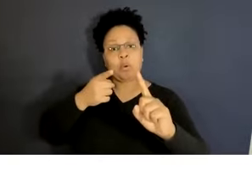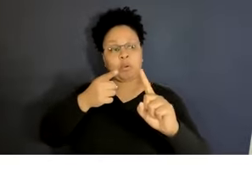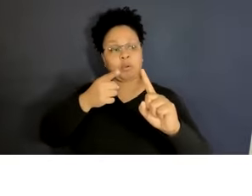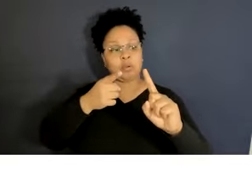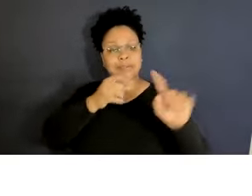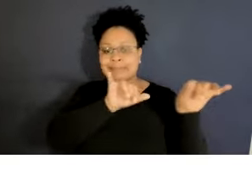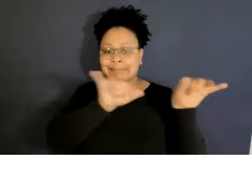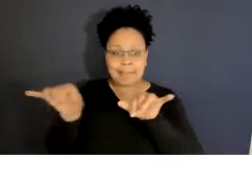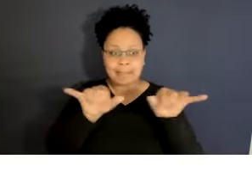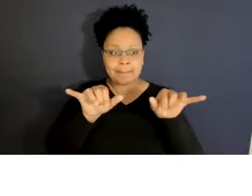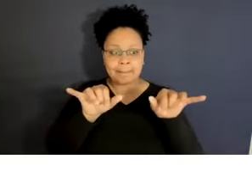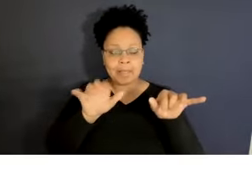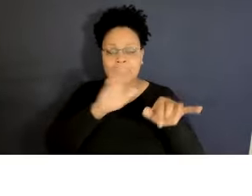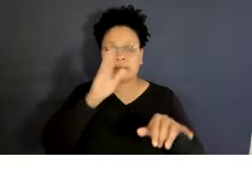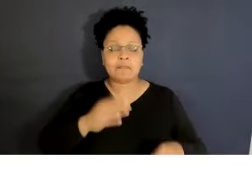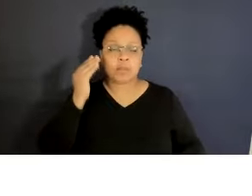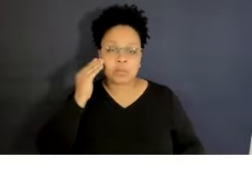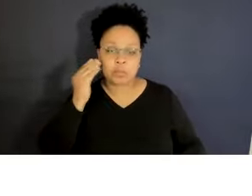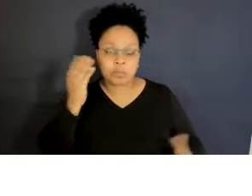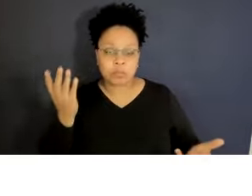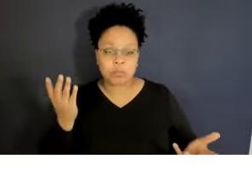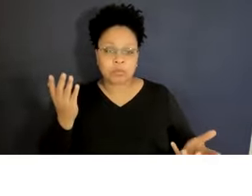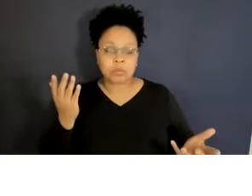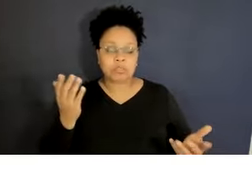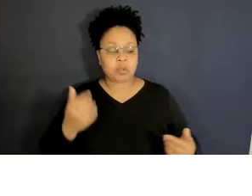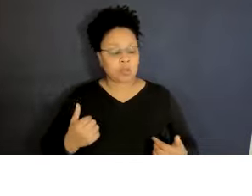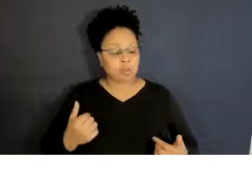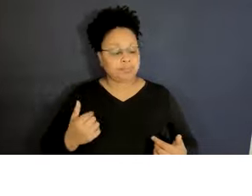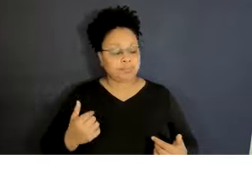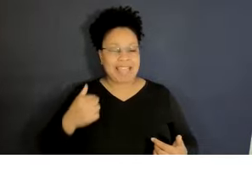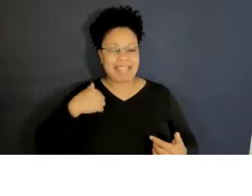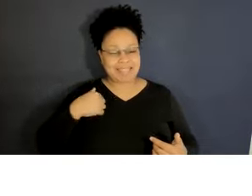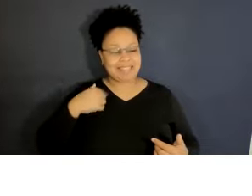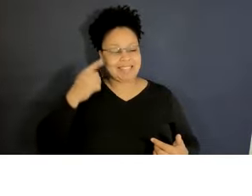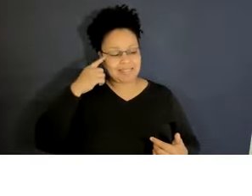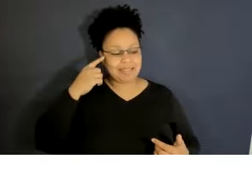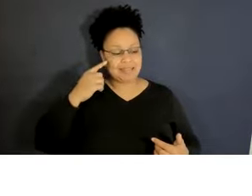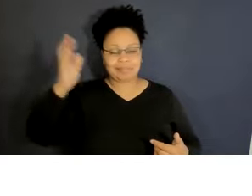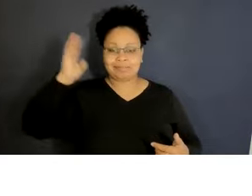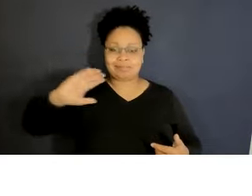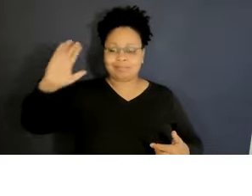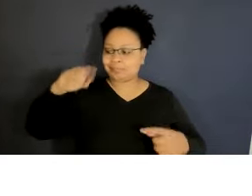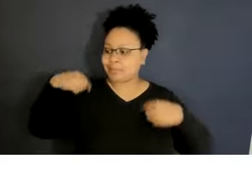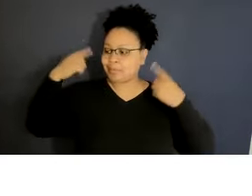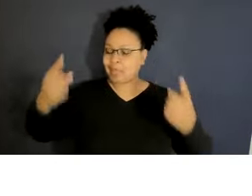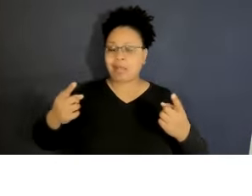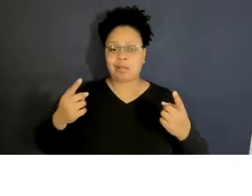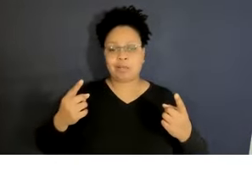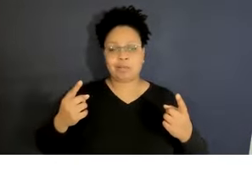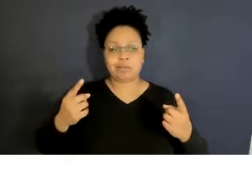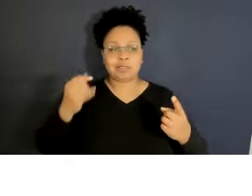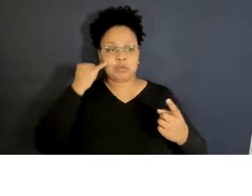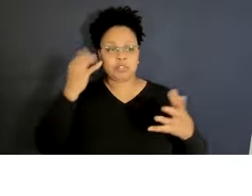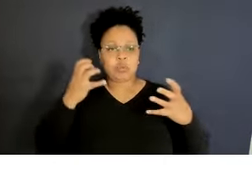before. And I think that's how movements started and thrived now, even